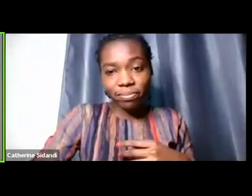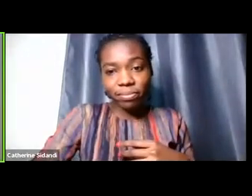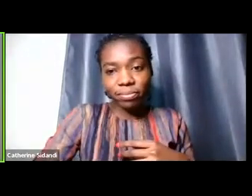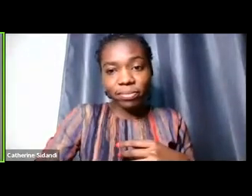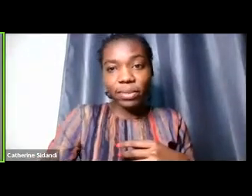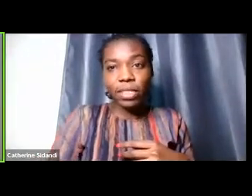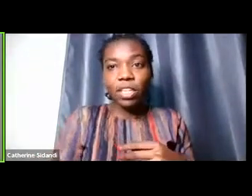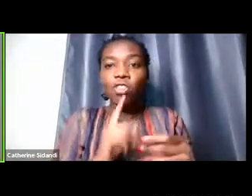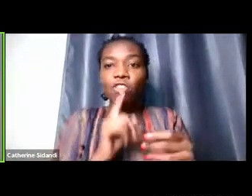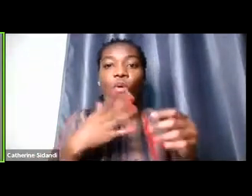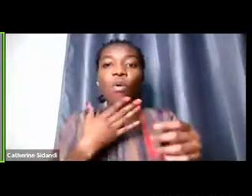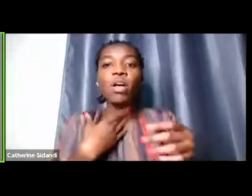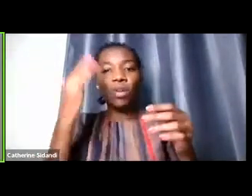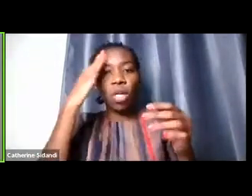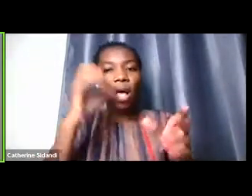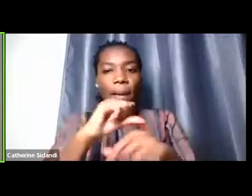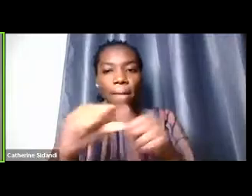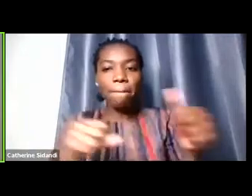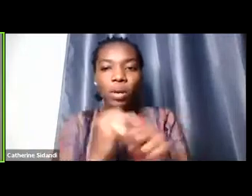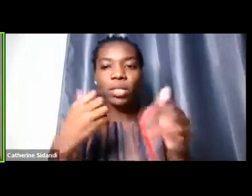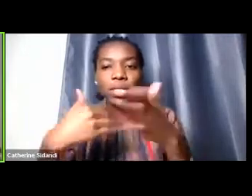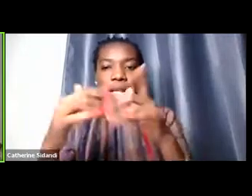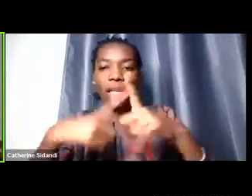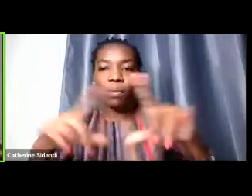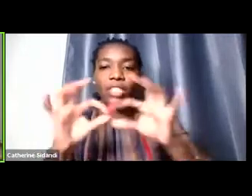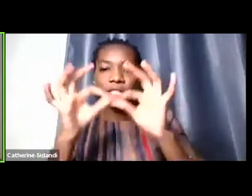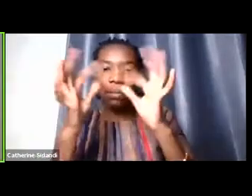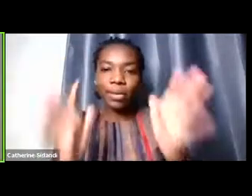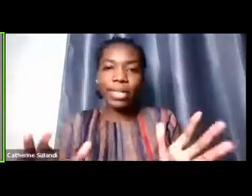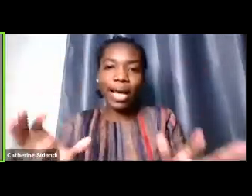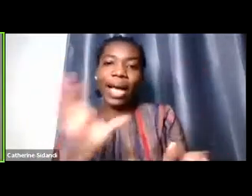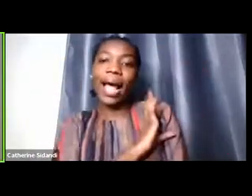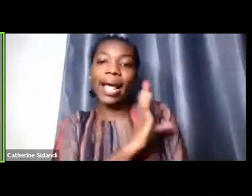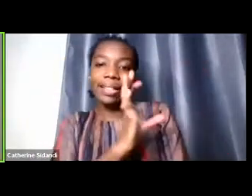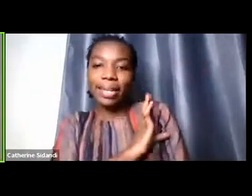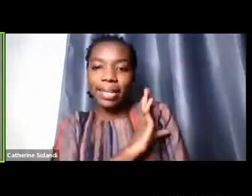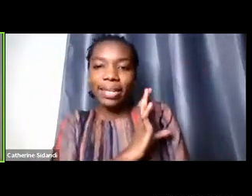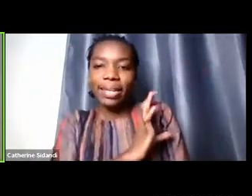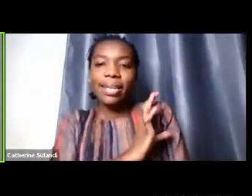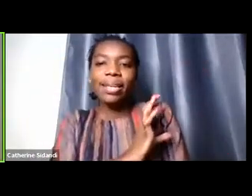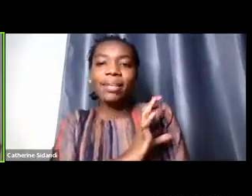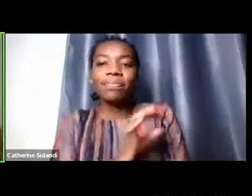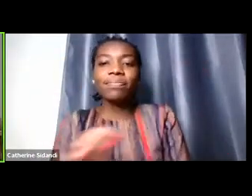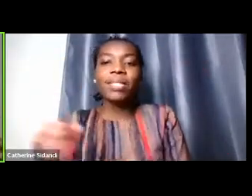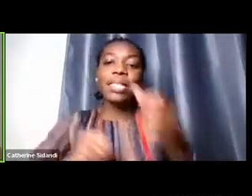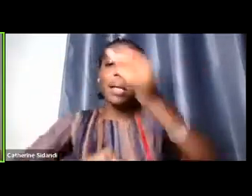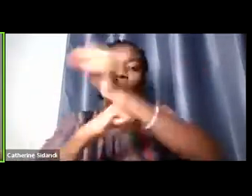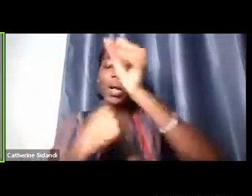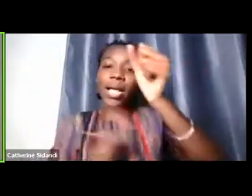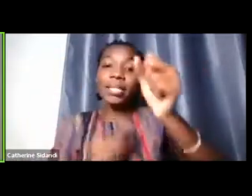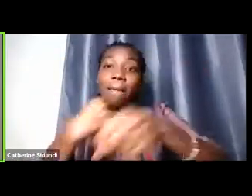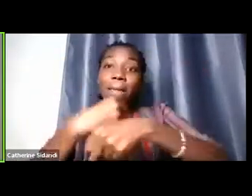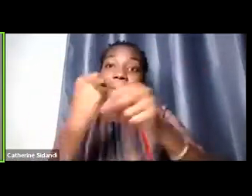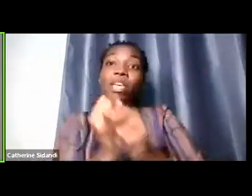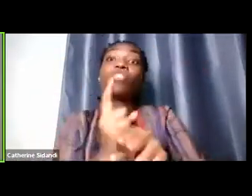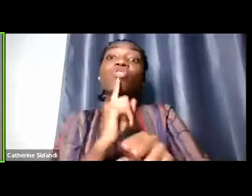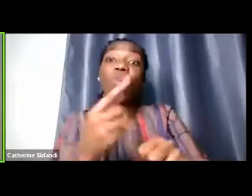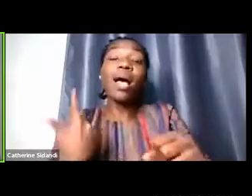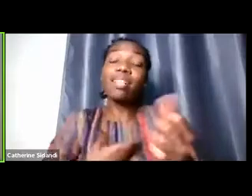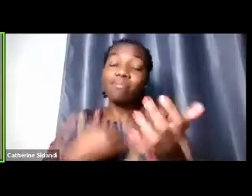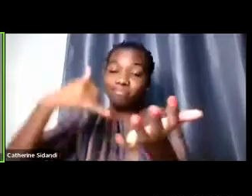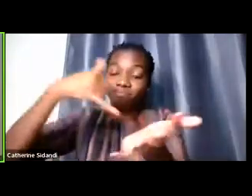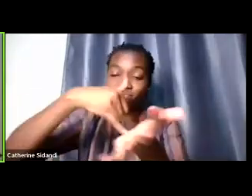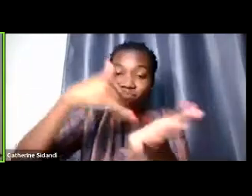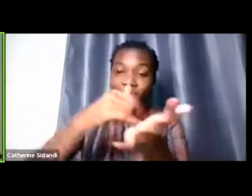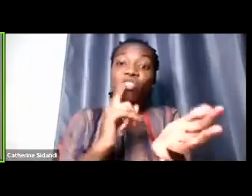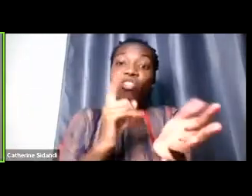our sign language interpreter, Madam Catherine Sidandi. She supports us in making sure that we are inclusive. So if you know somebody